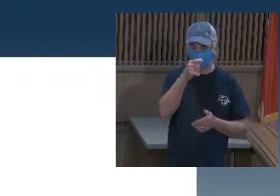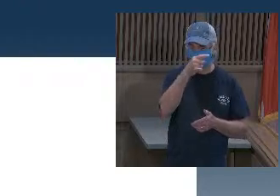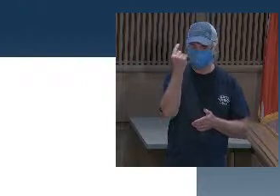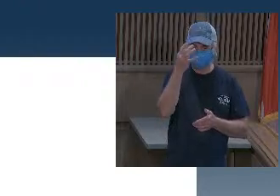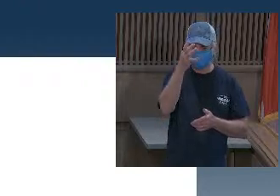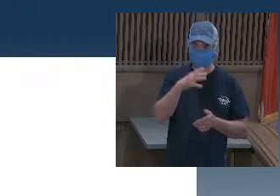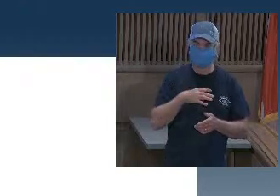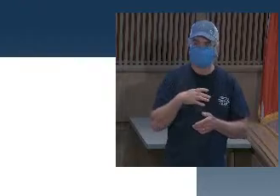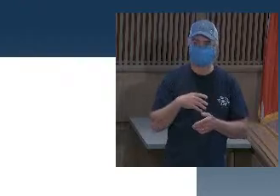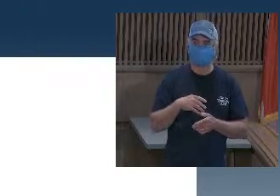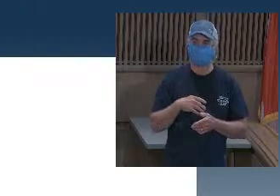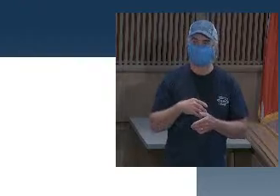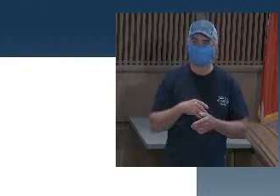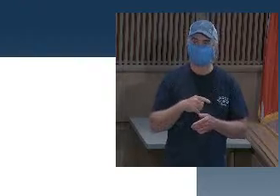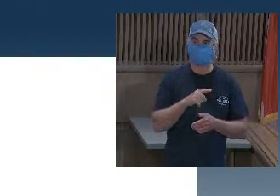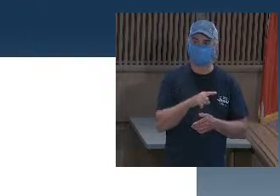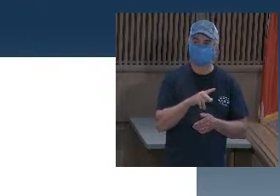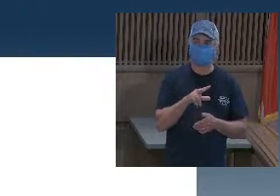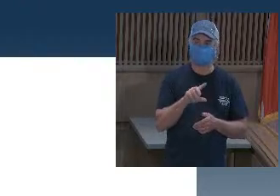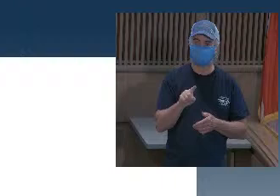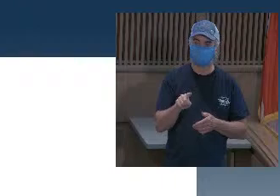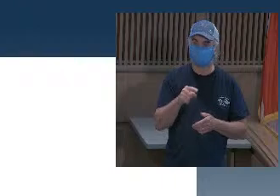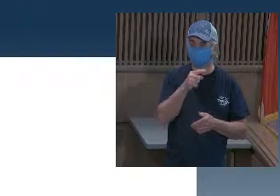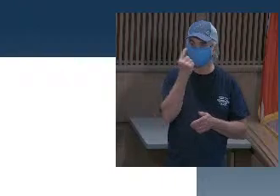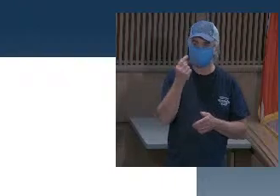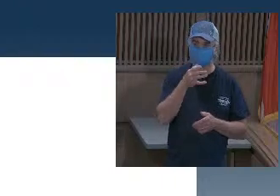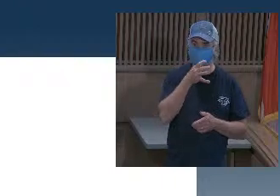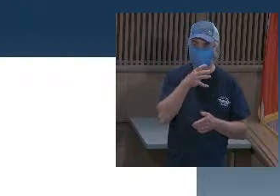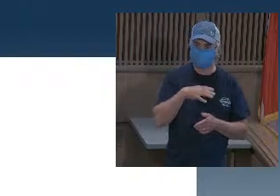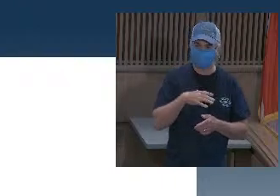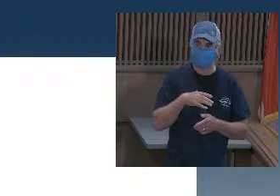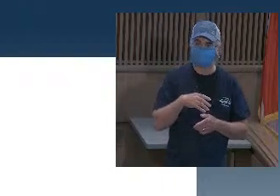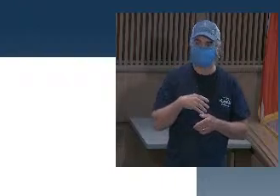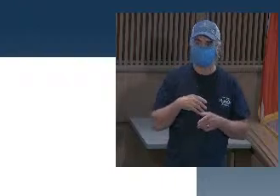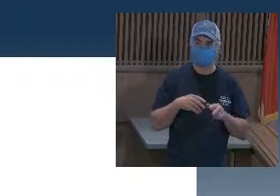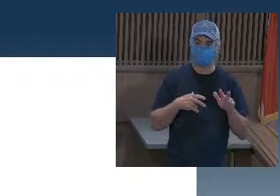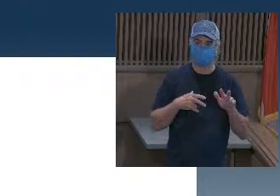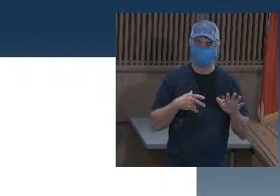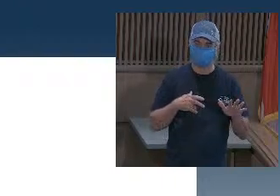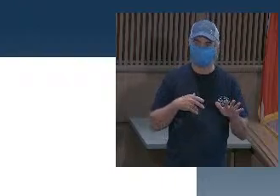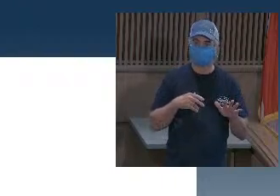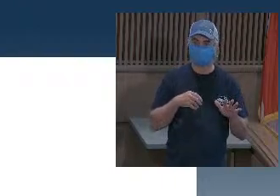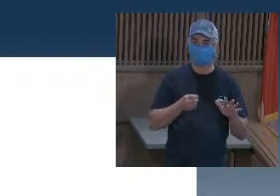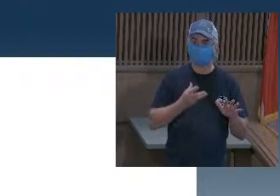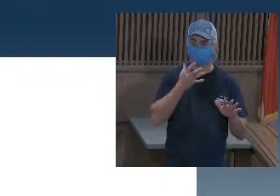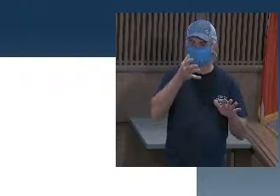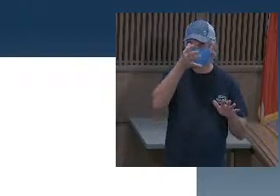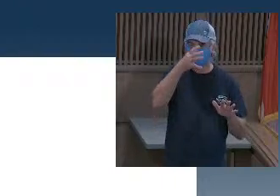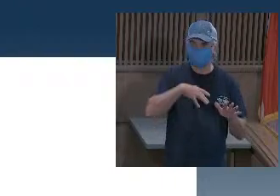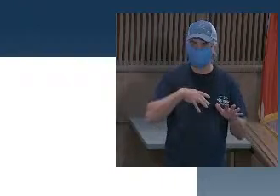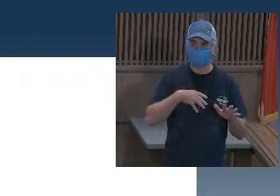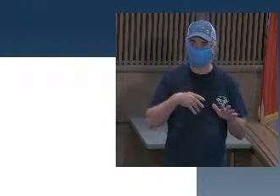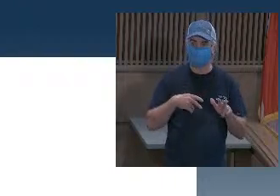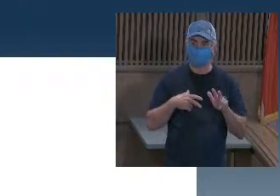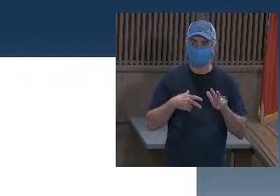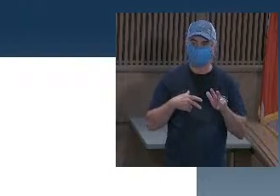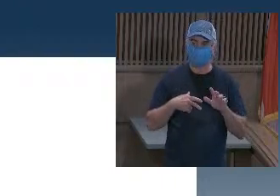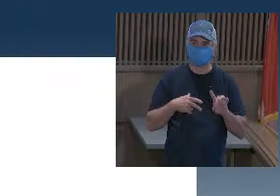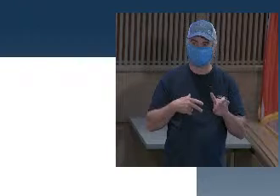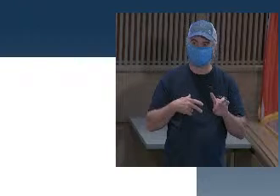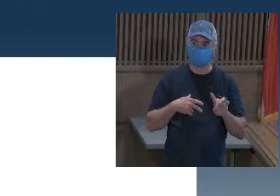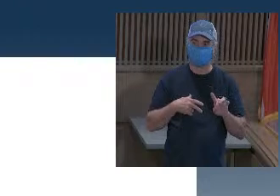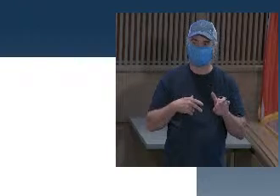131 black females, 35 white males, 38 white